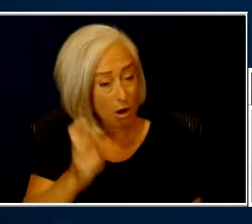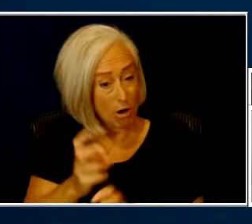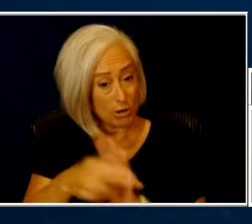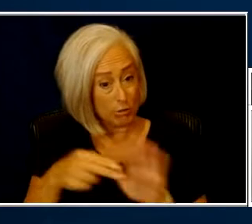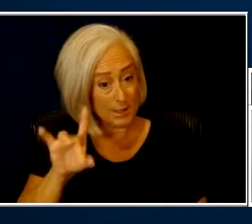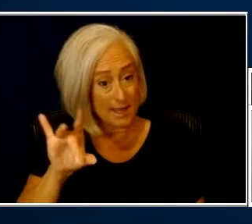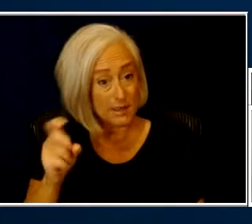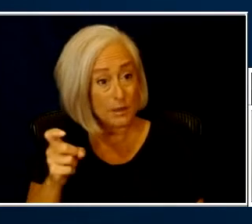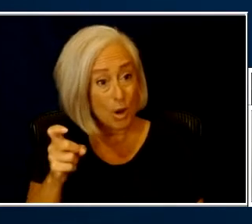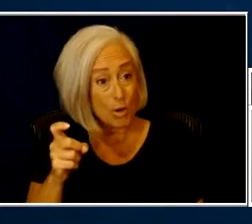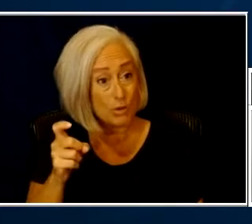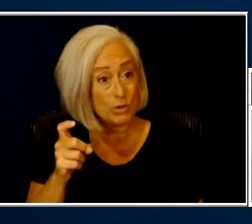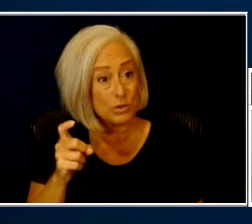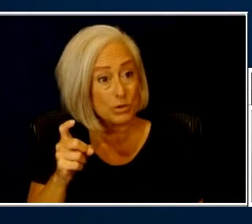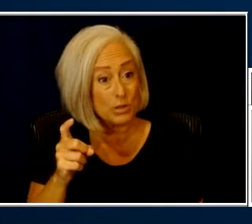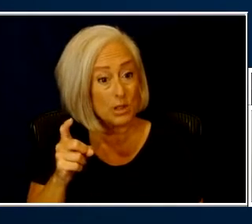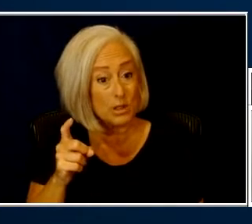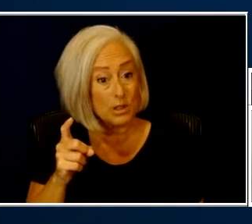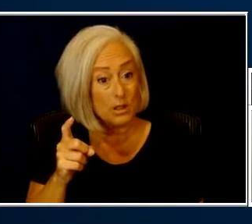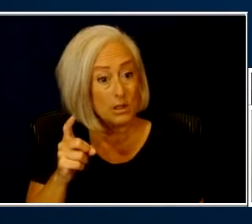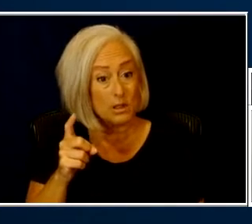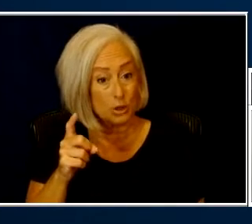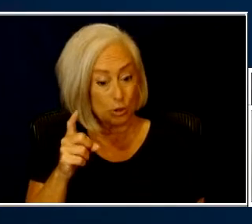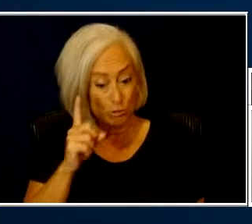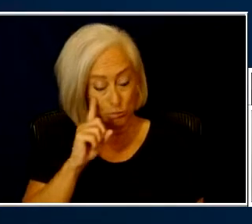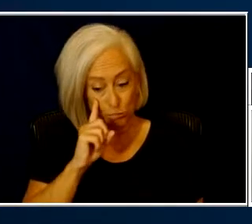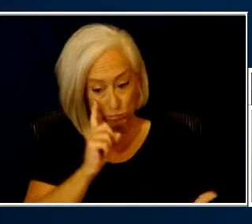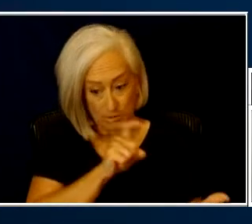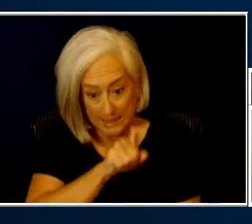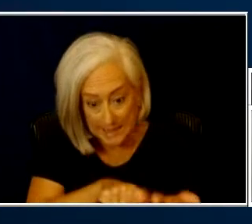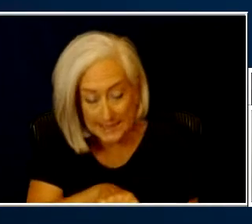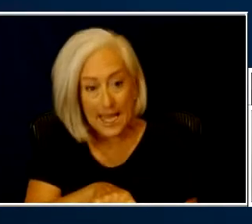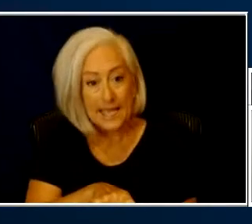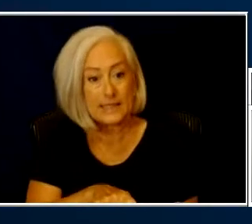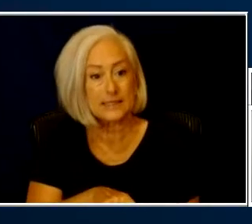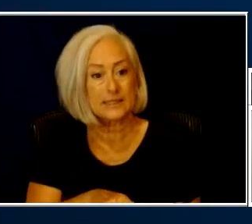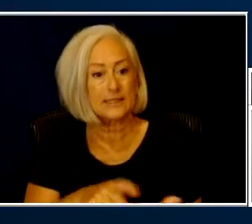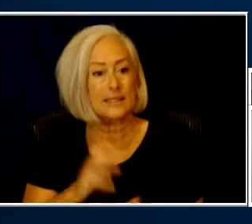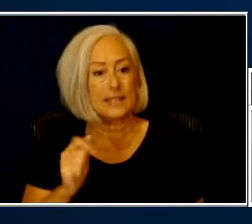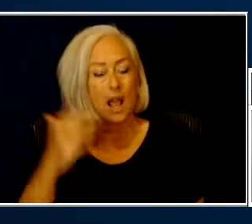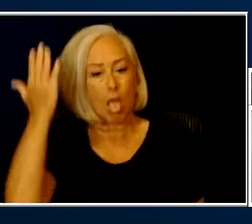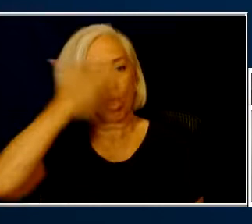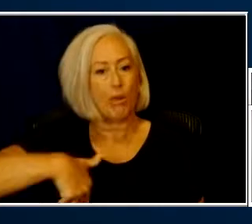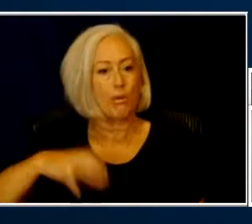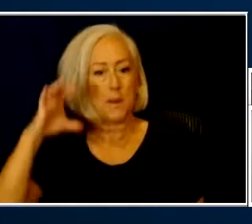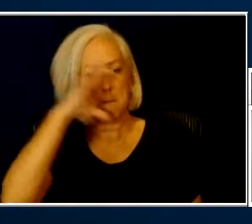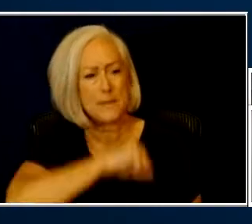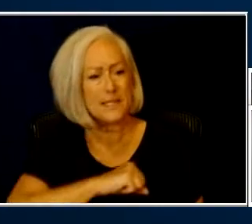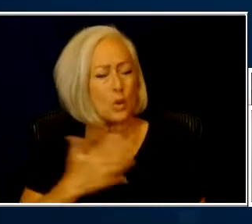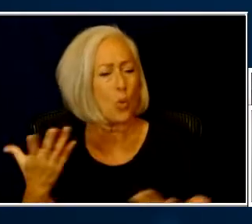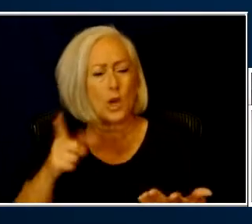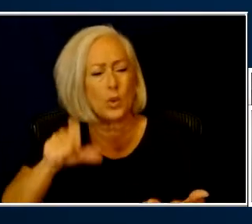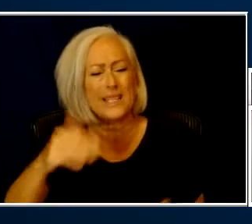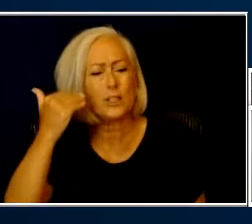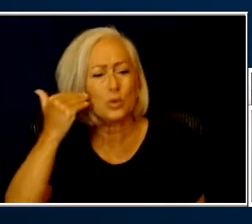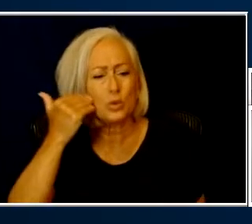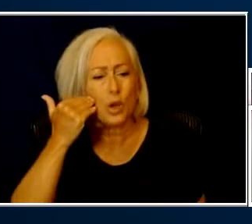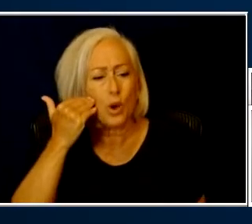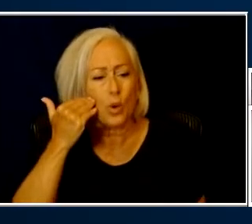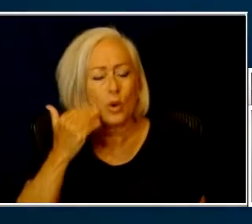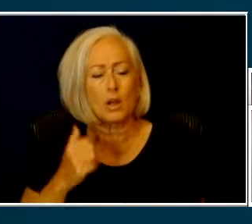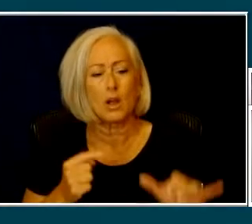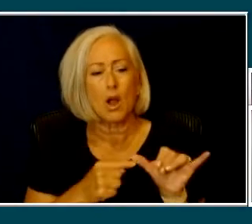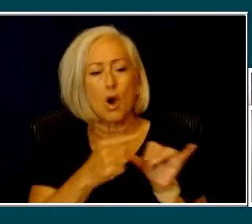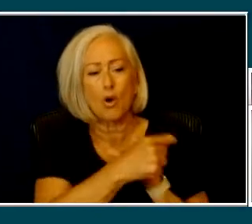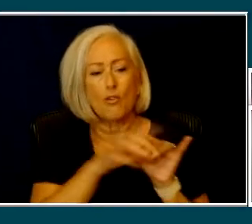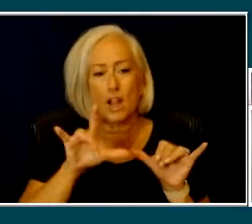As it is to be detected? I mean, with the signs, they're hard, they can be missed. Yes. What should we know? So ovarian cancer many times presents